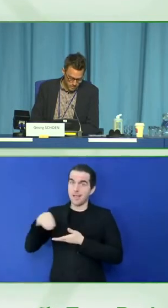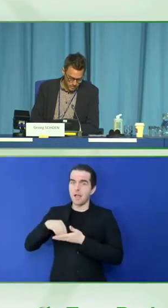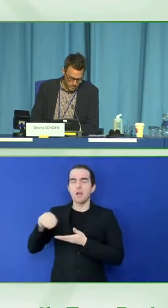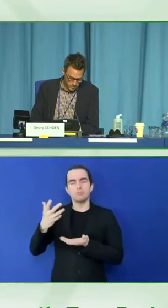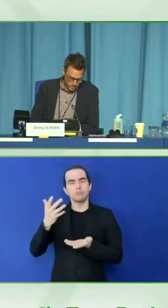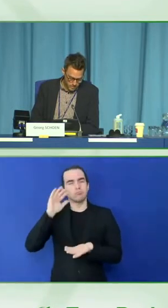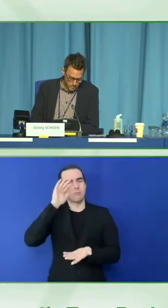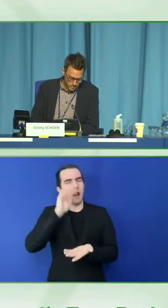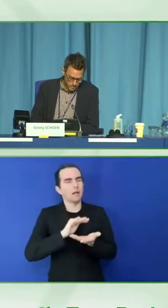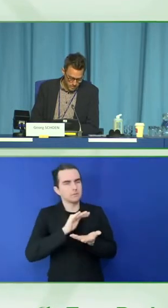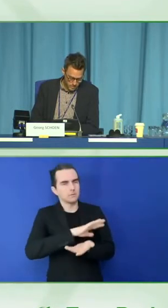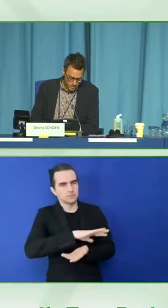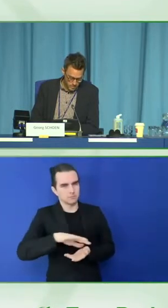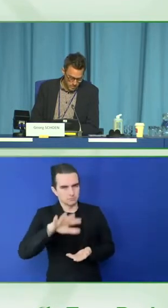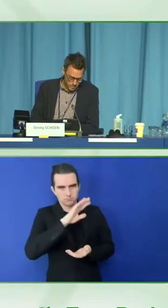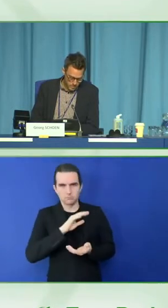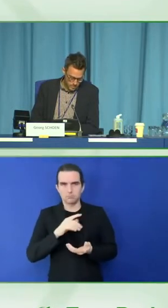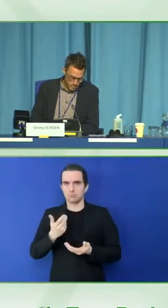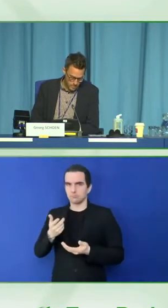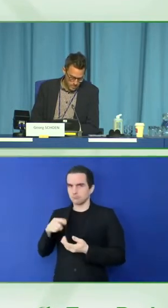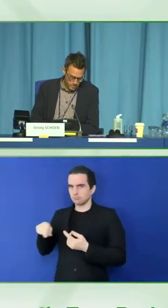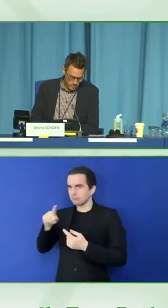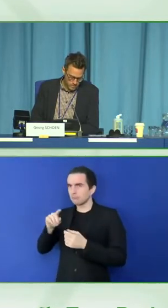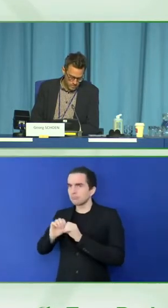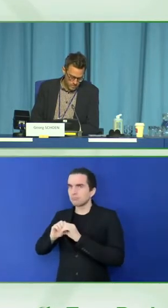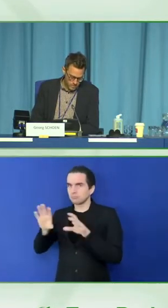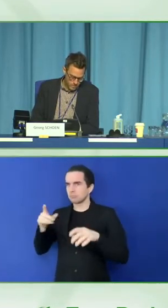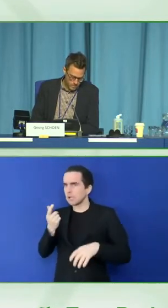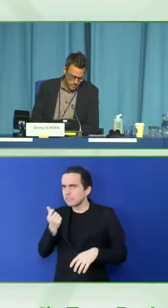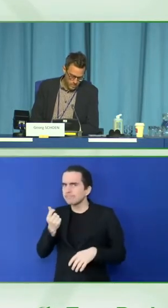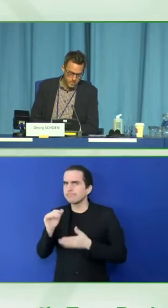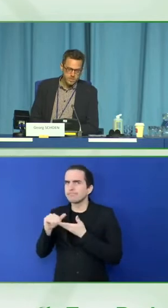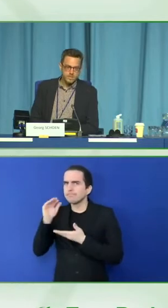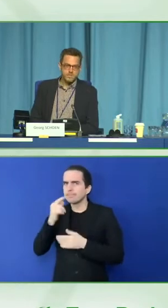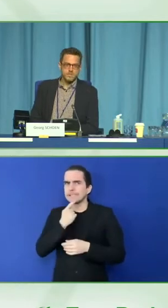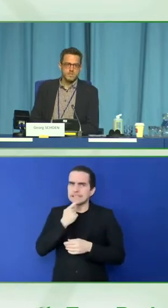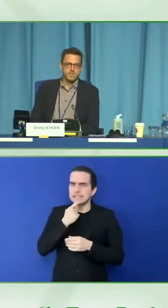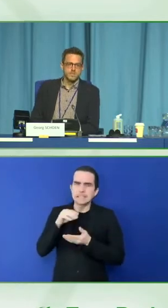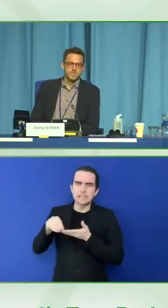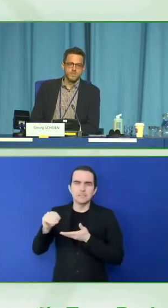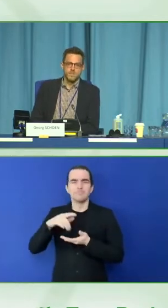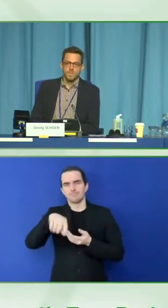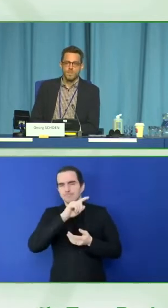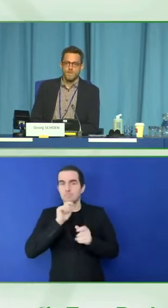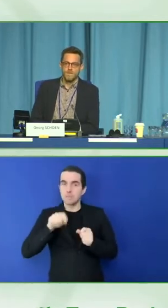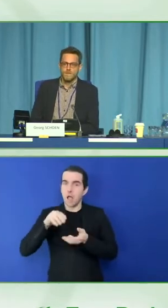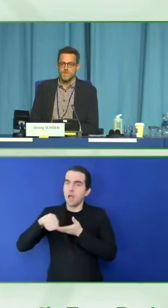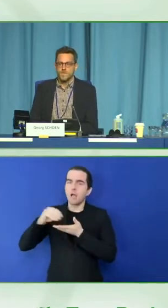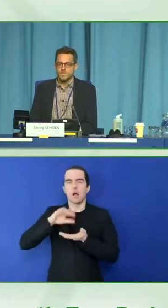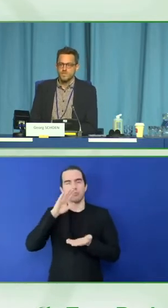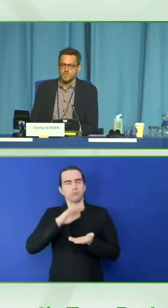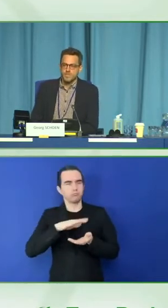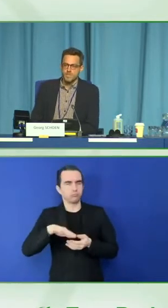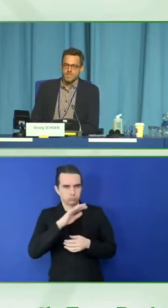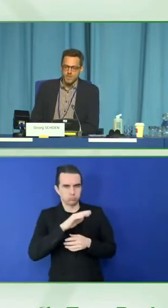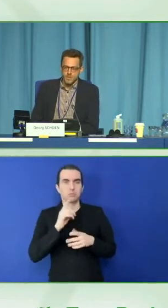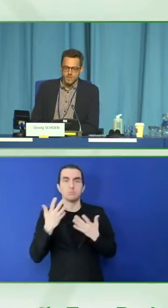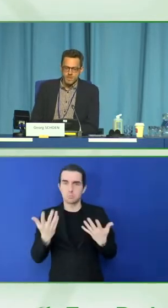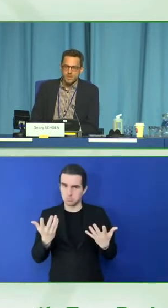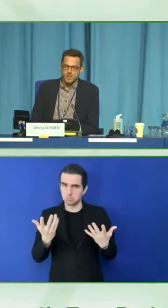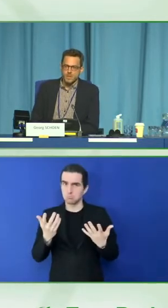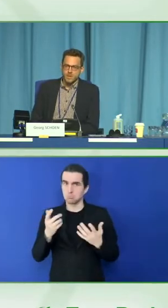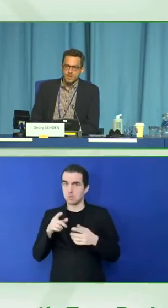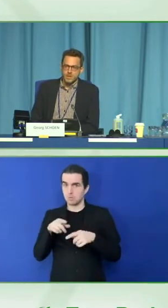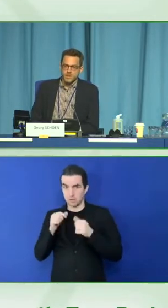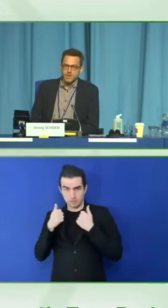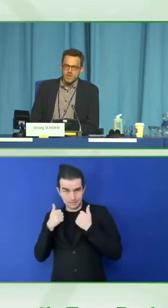free, we are actually not encouraging innovators to come in this space, innovate for them. And in some sense,